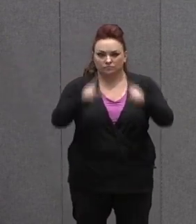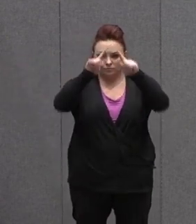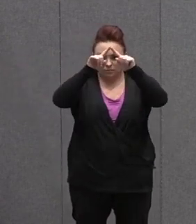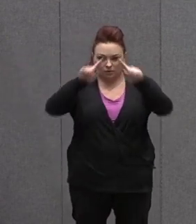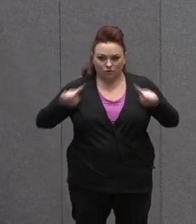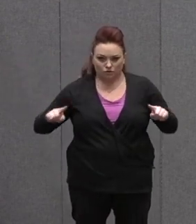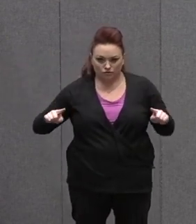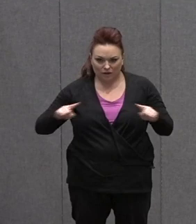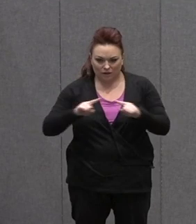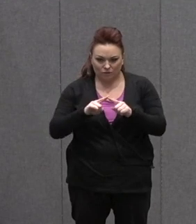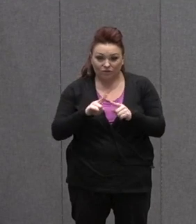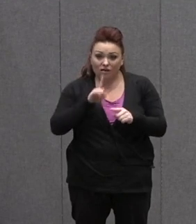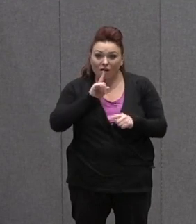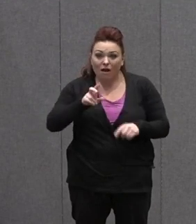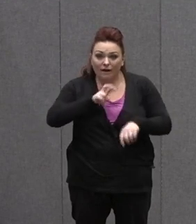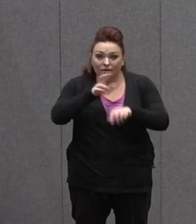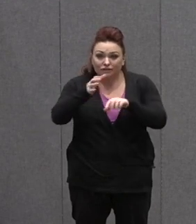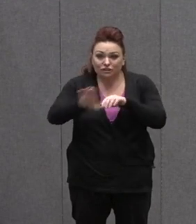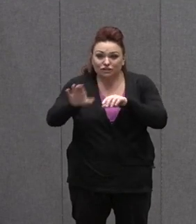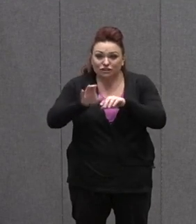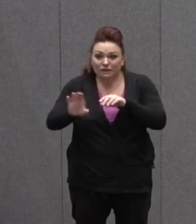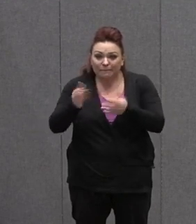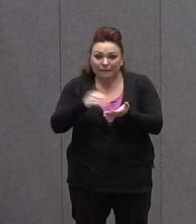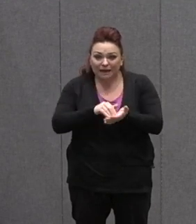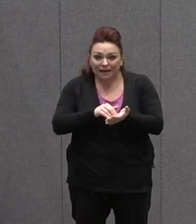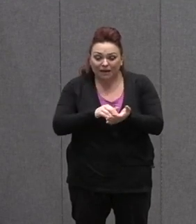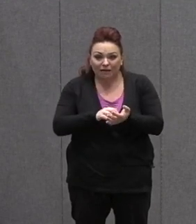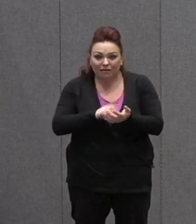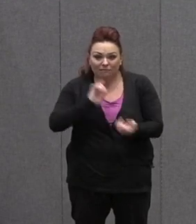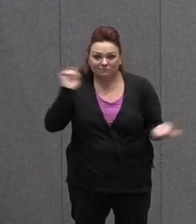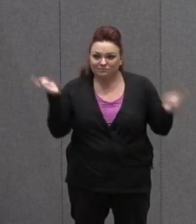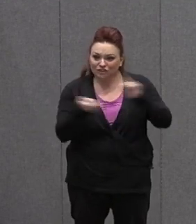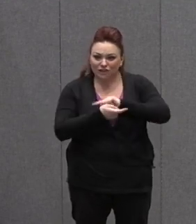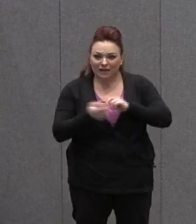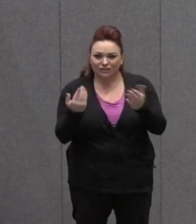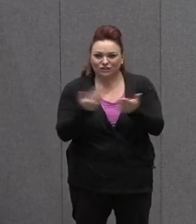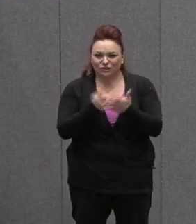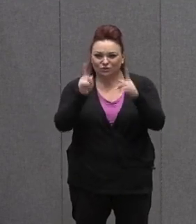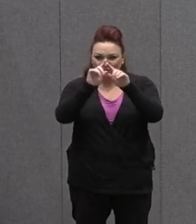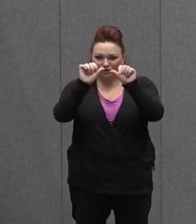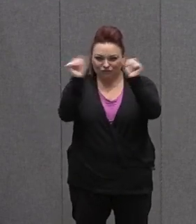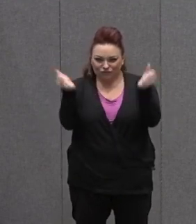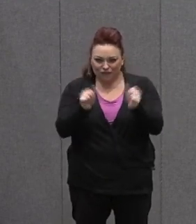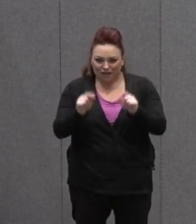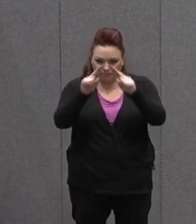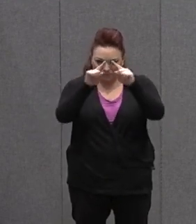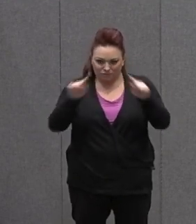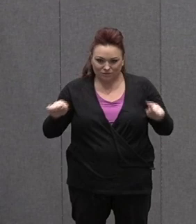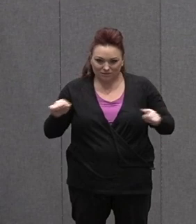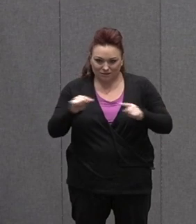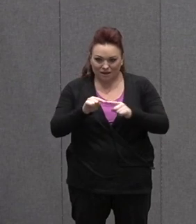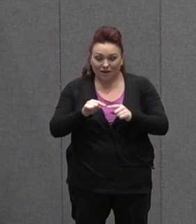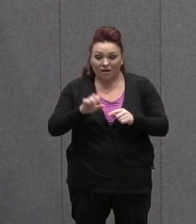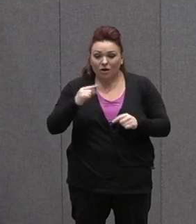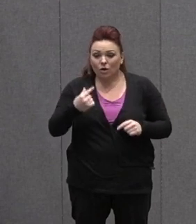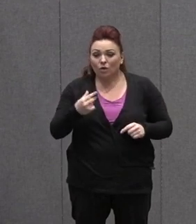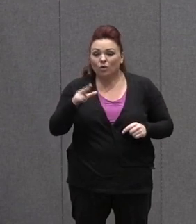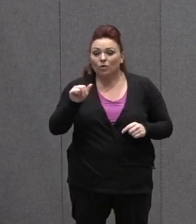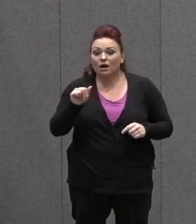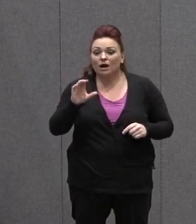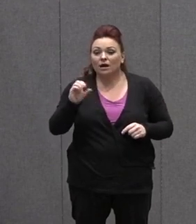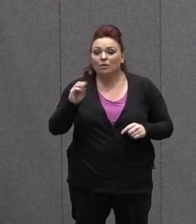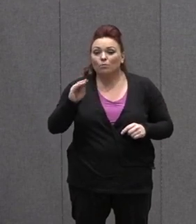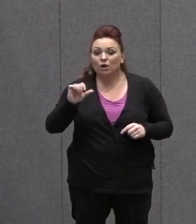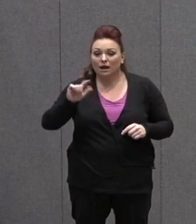Triangles are crunchy chips. We switch to a new shape. Triangles. For guacamole and other